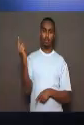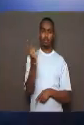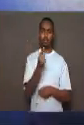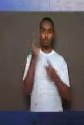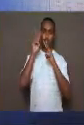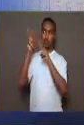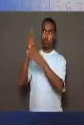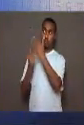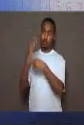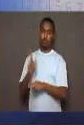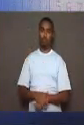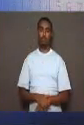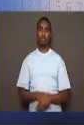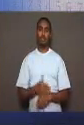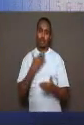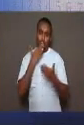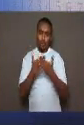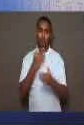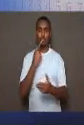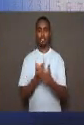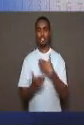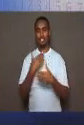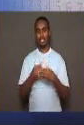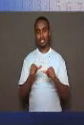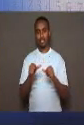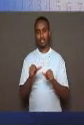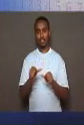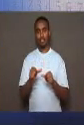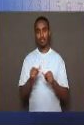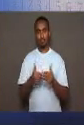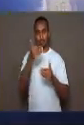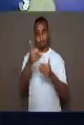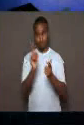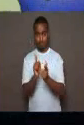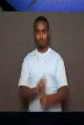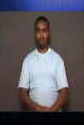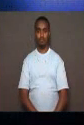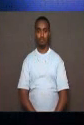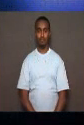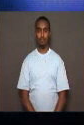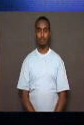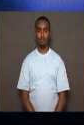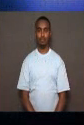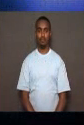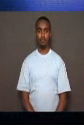consider. Have a good discussion, and I will be right back.